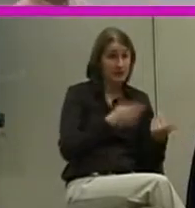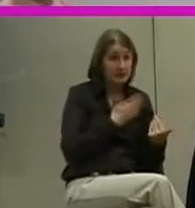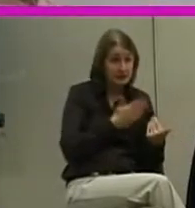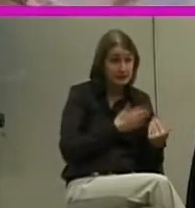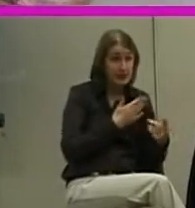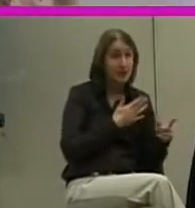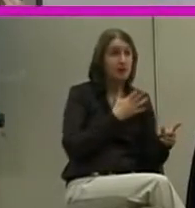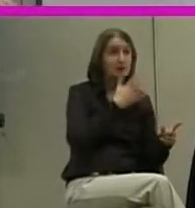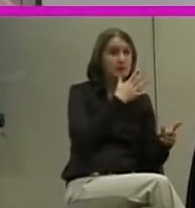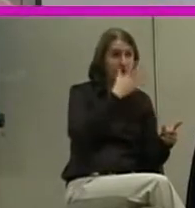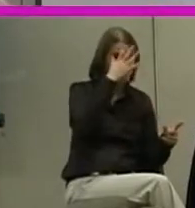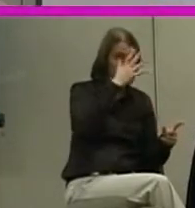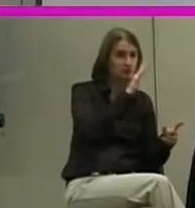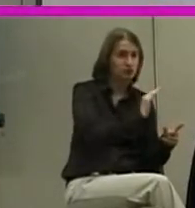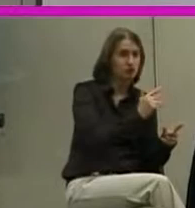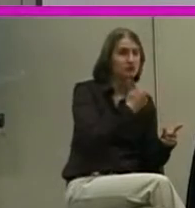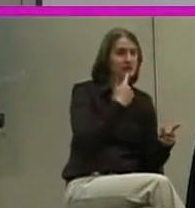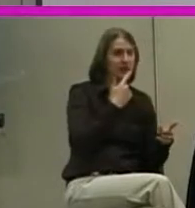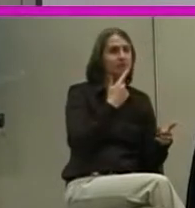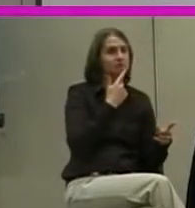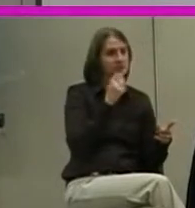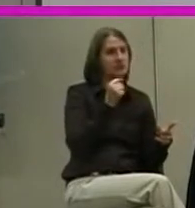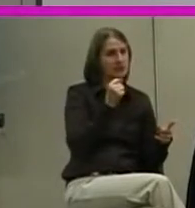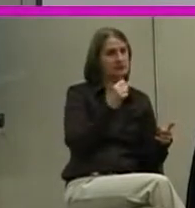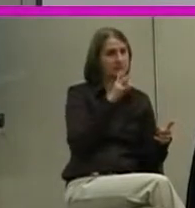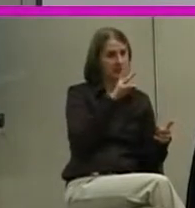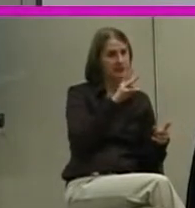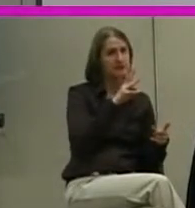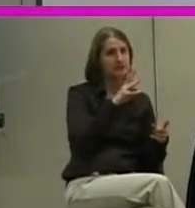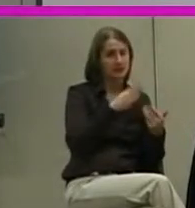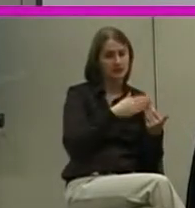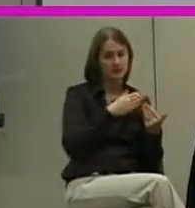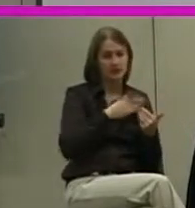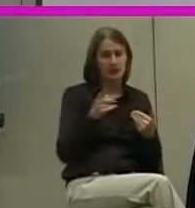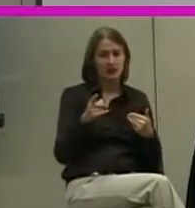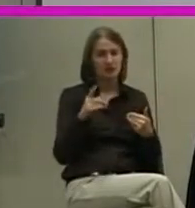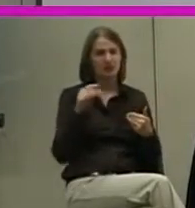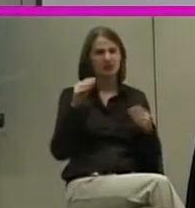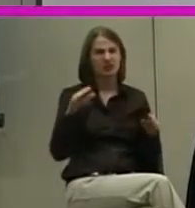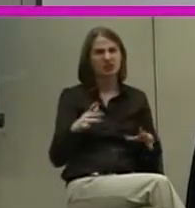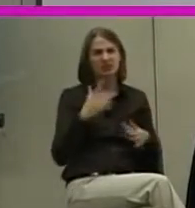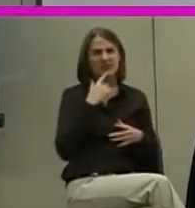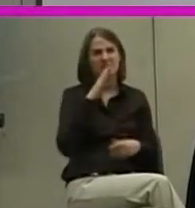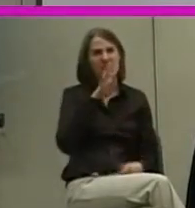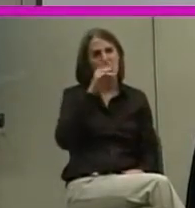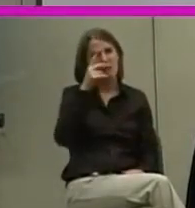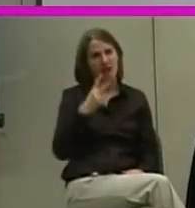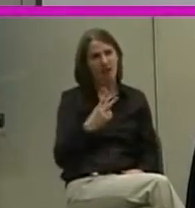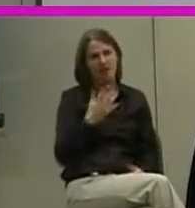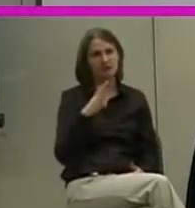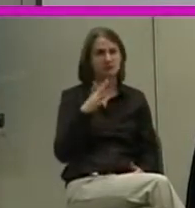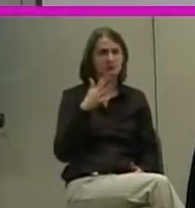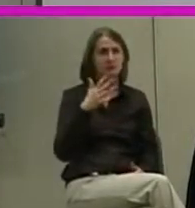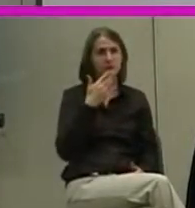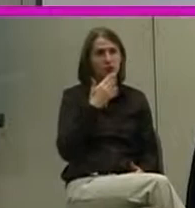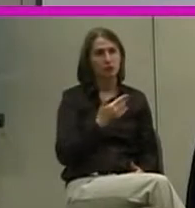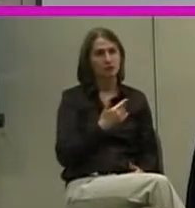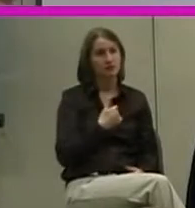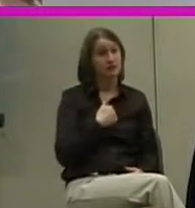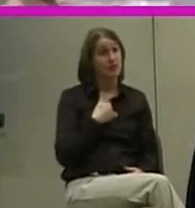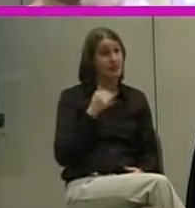said 6 out of 6 is easy. And teachers said 4.5, which for teachers is pretty good to say something's